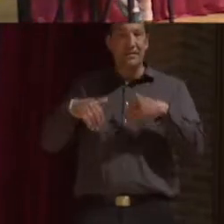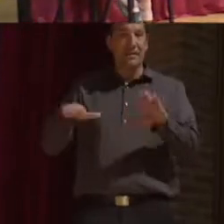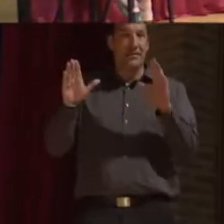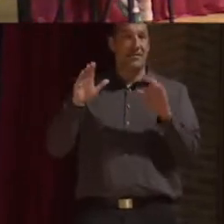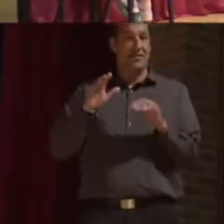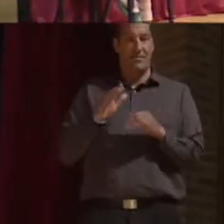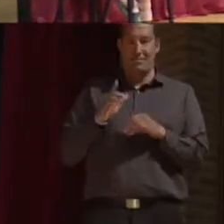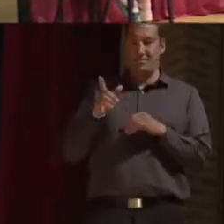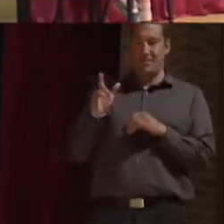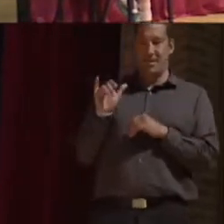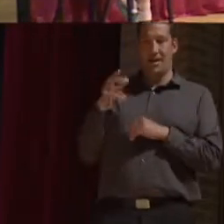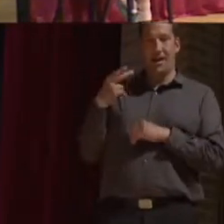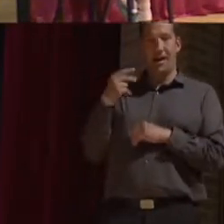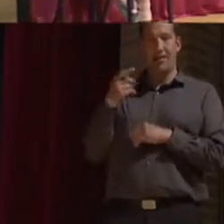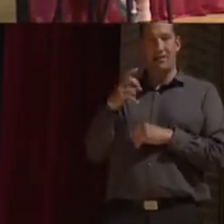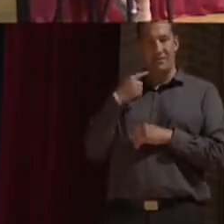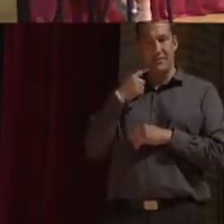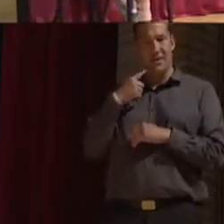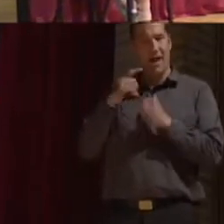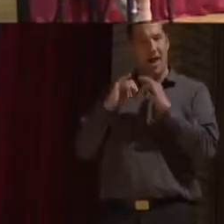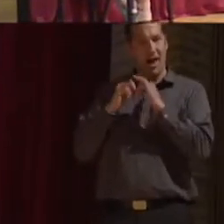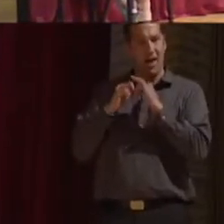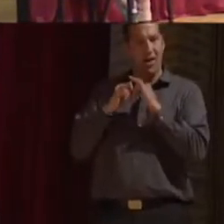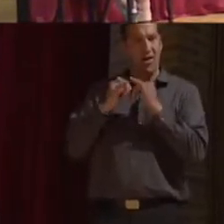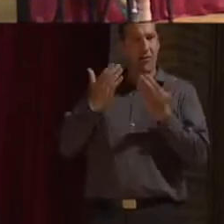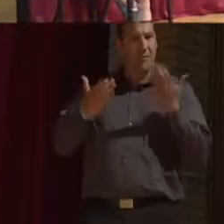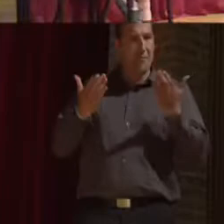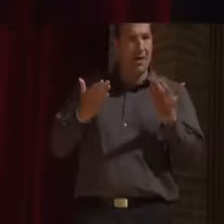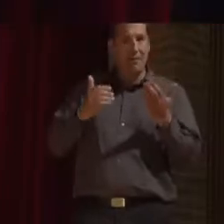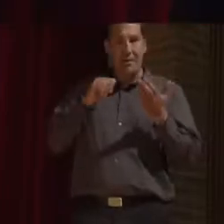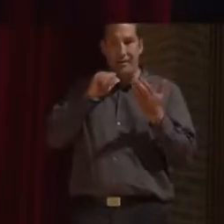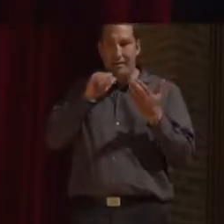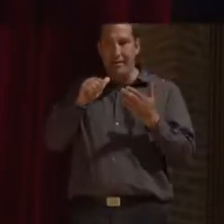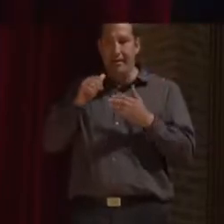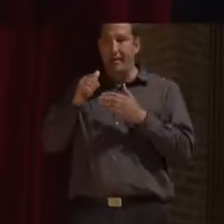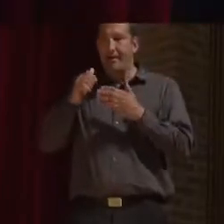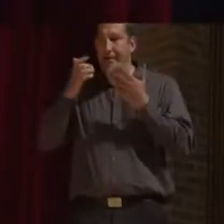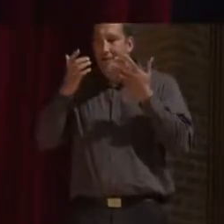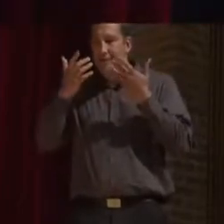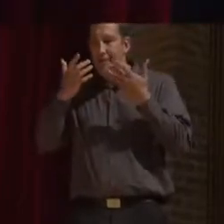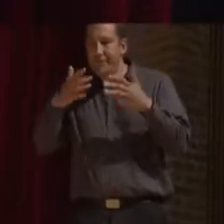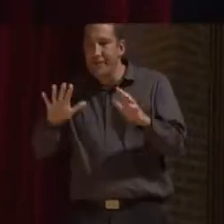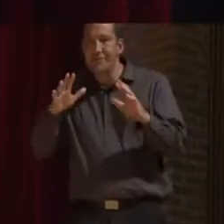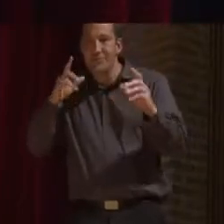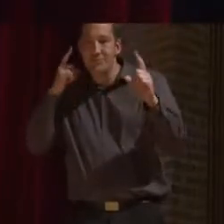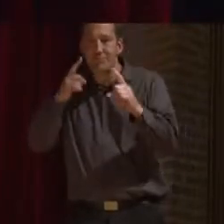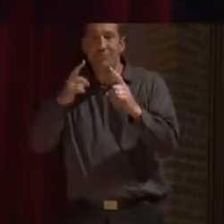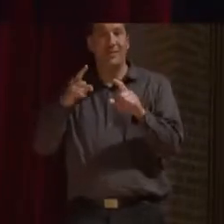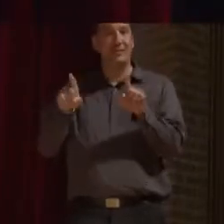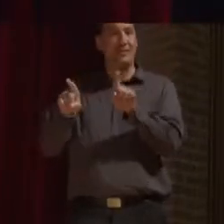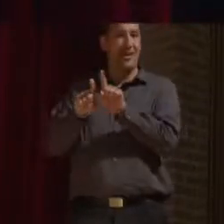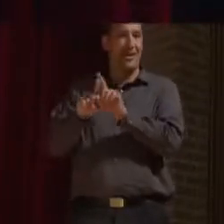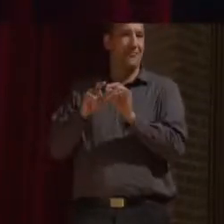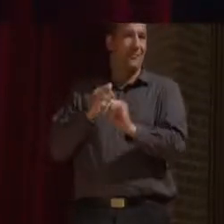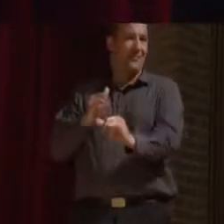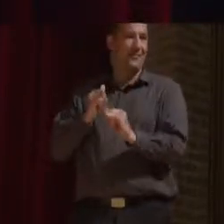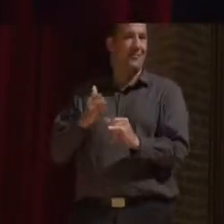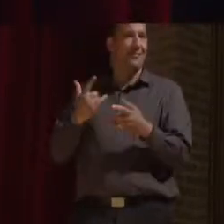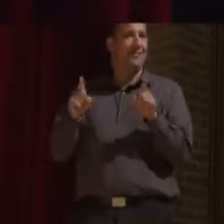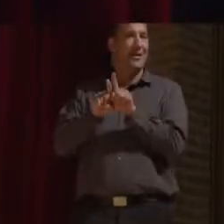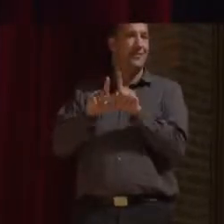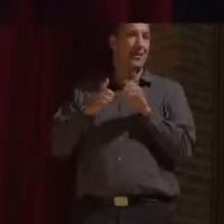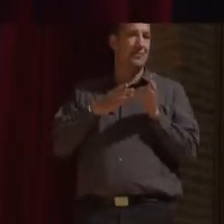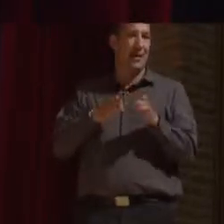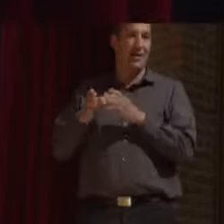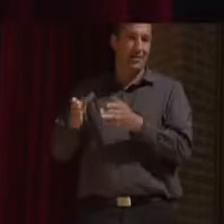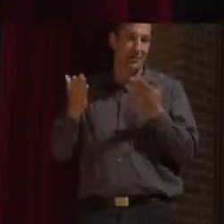how, because it might not be the same. You may not all get to that end result the same way, maybe creating a different path. Jason, I think I saw